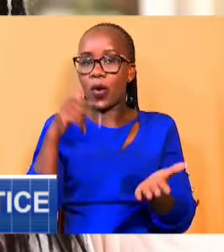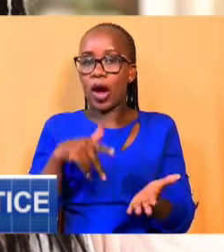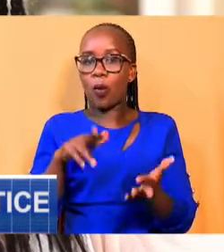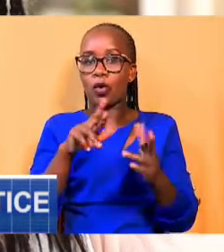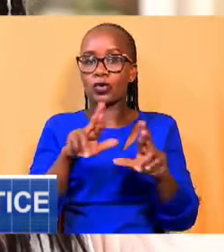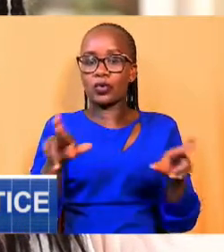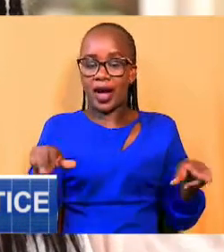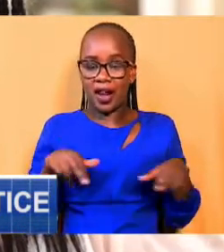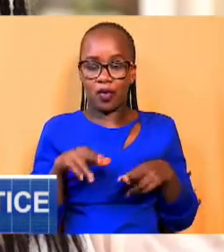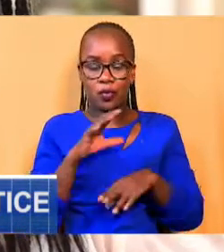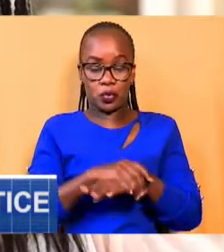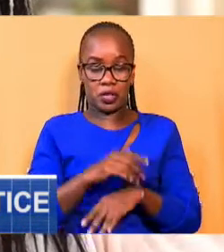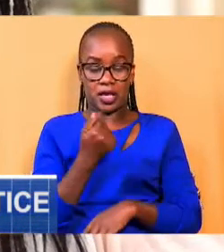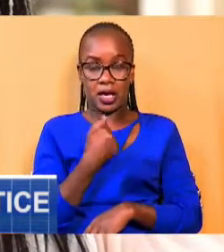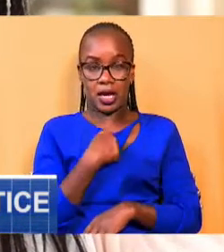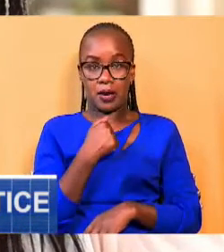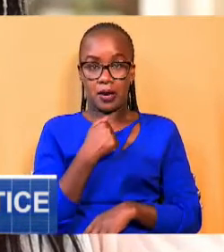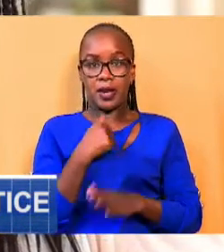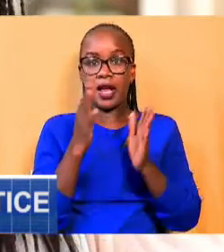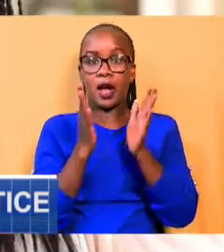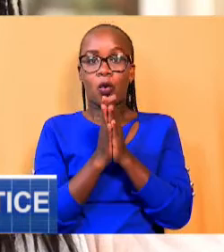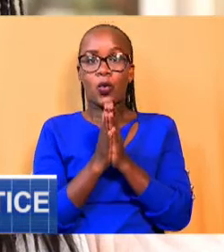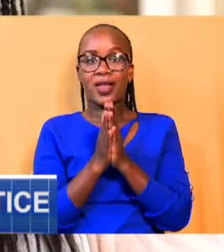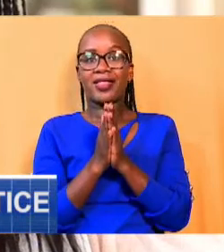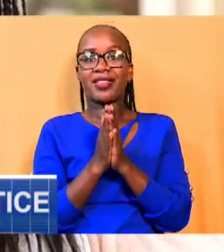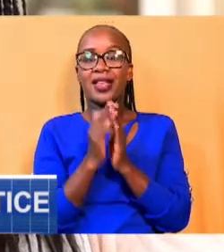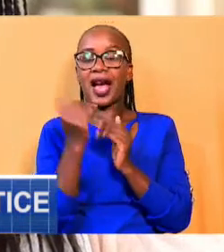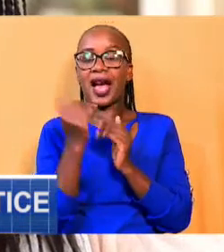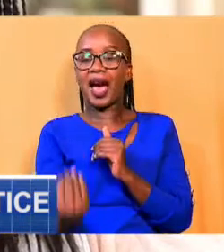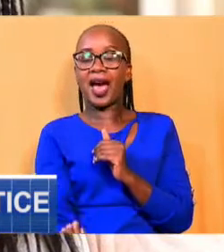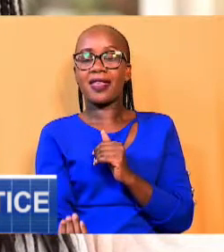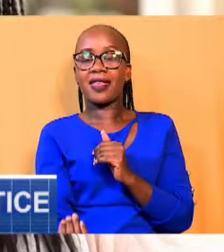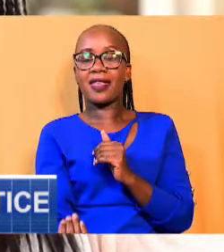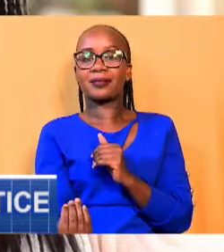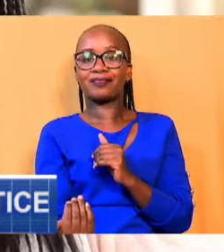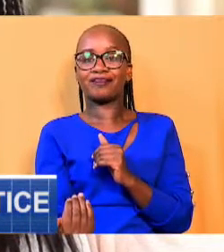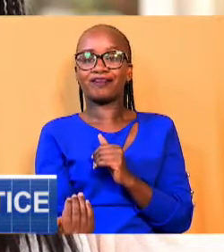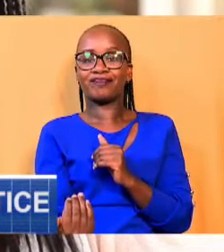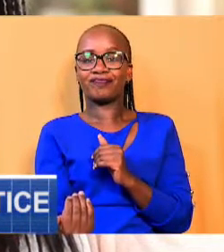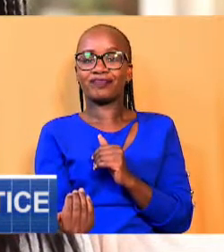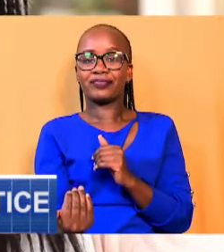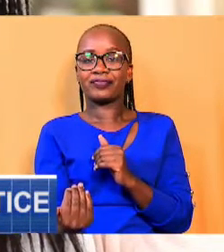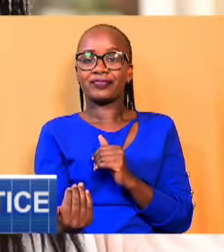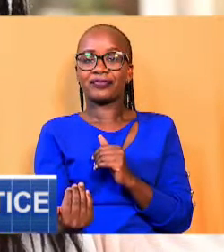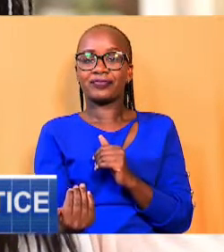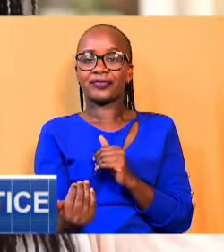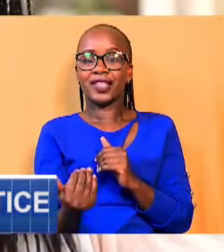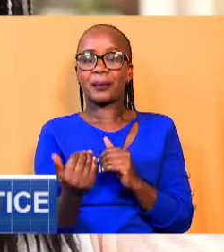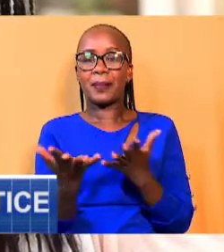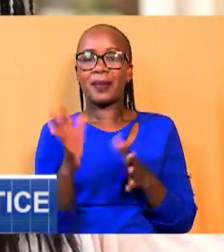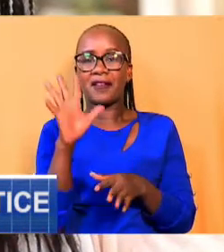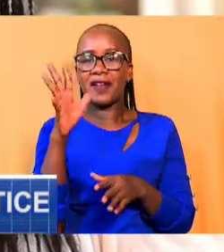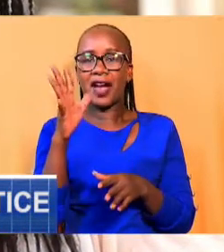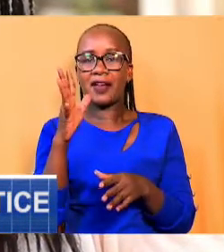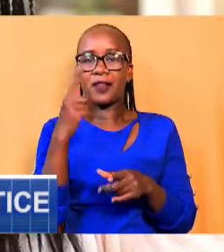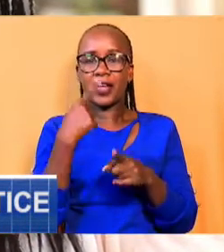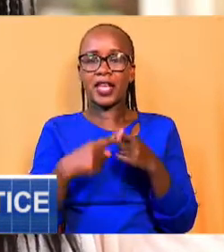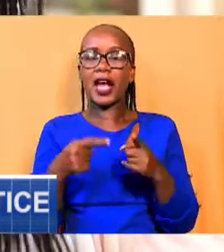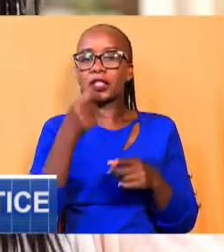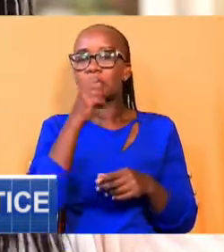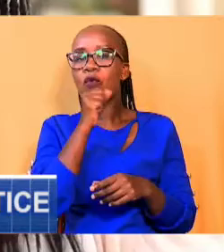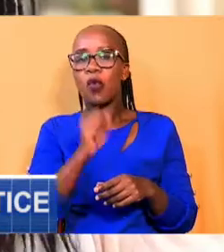into a room, you find me with a minor, a young boy who's 5 years old. I so happen to be